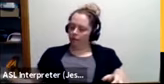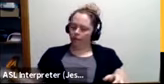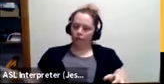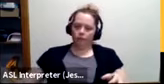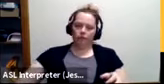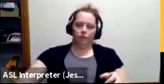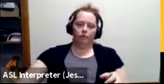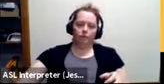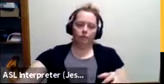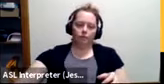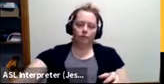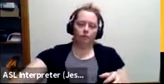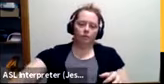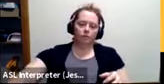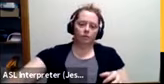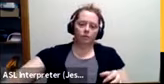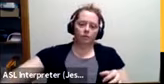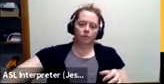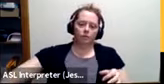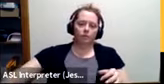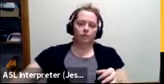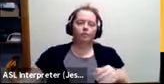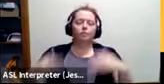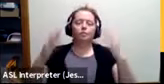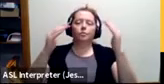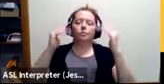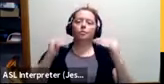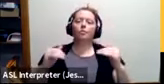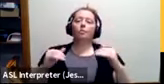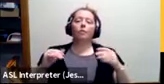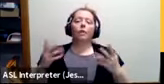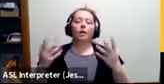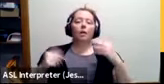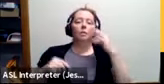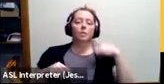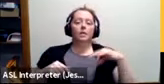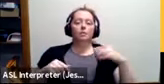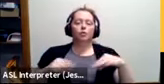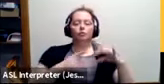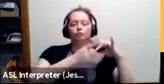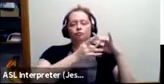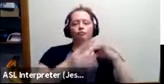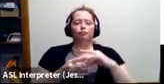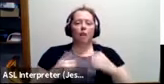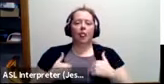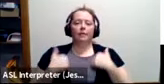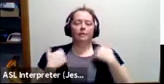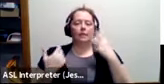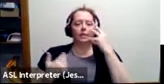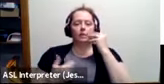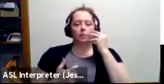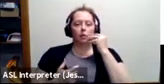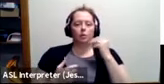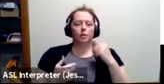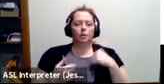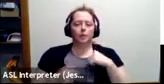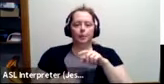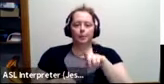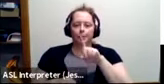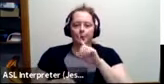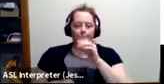So lived experience in the Pittsburgh context. We'll jump right into that. I'm gonna take a sip of water, forgive